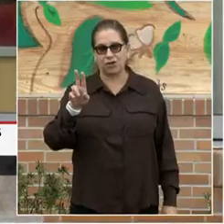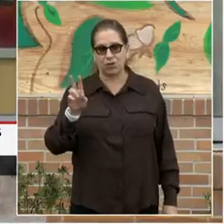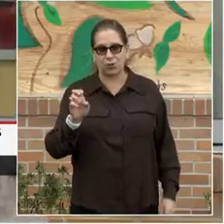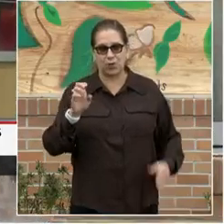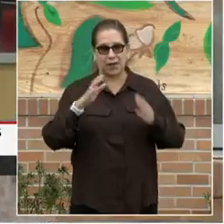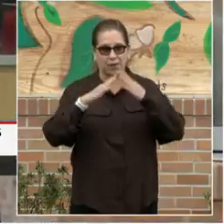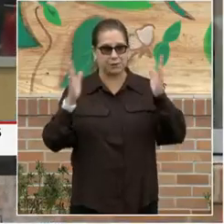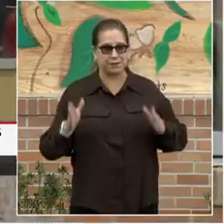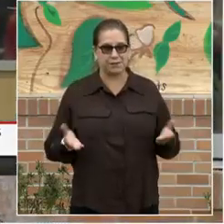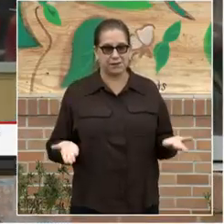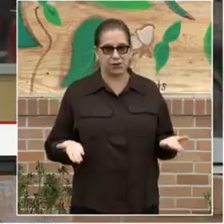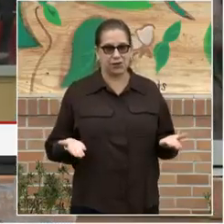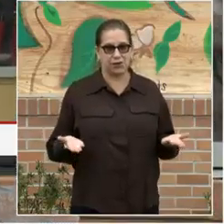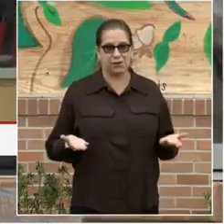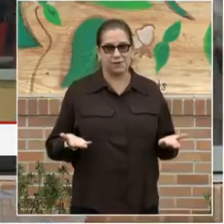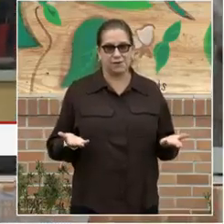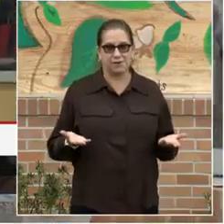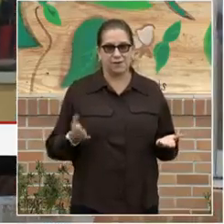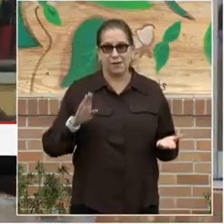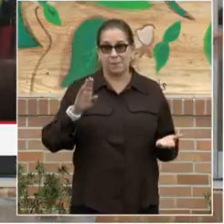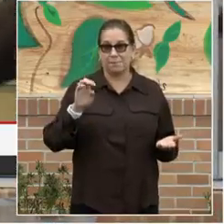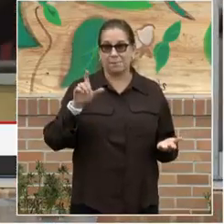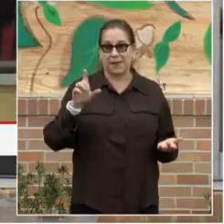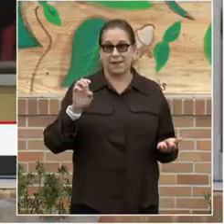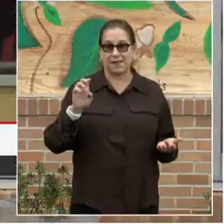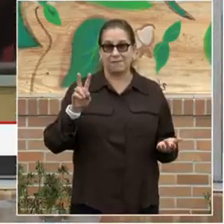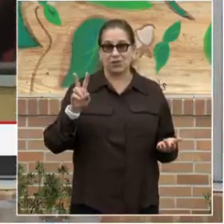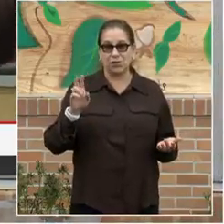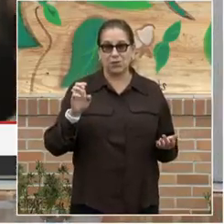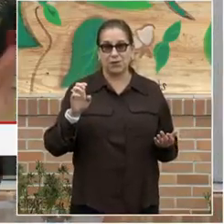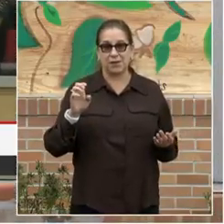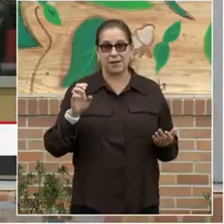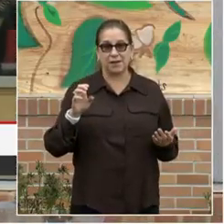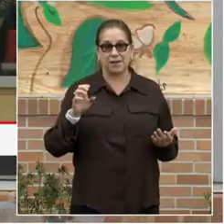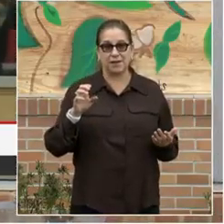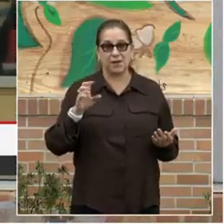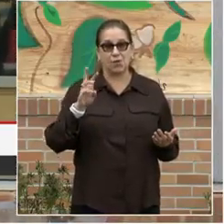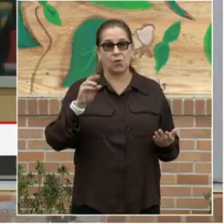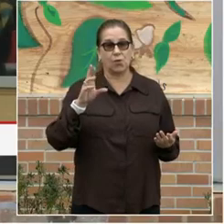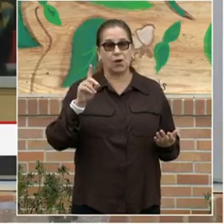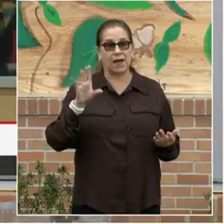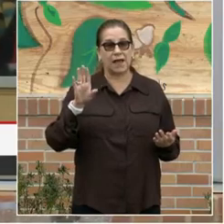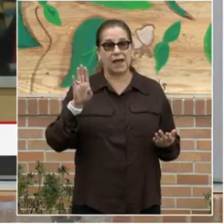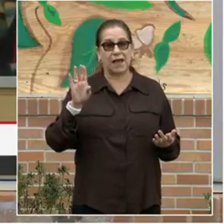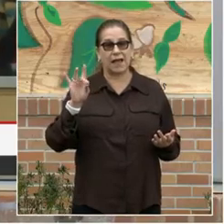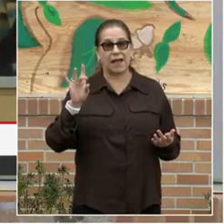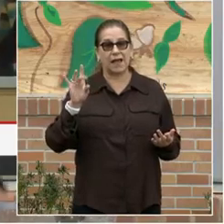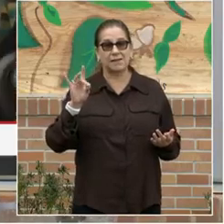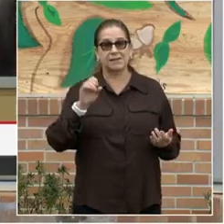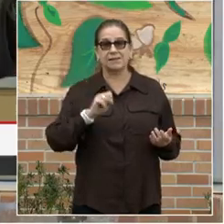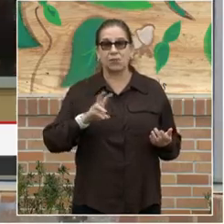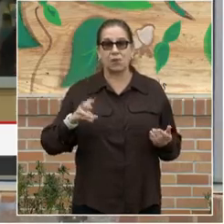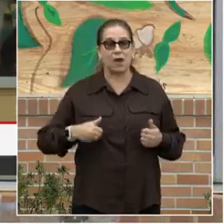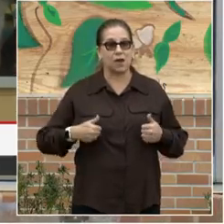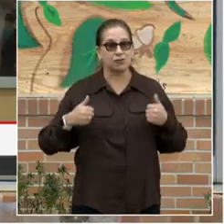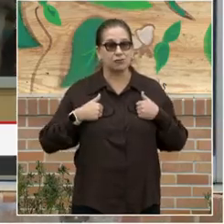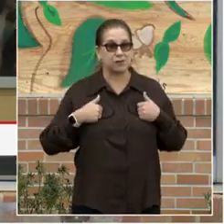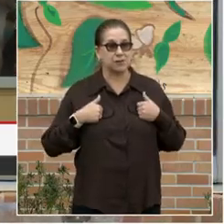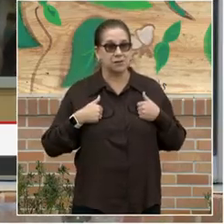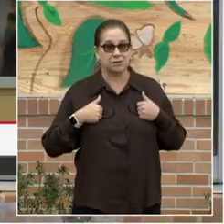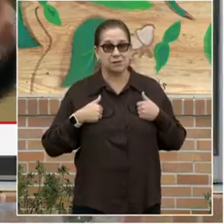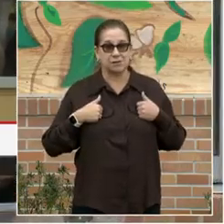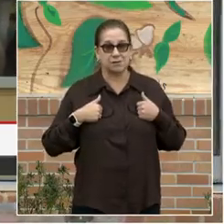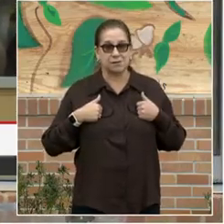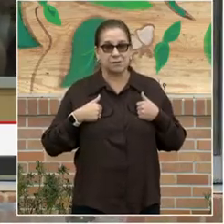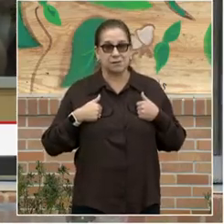Does anybody know what Bellevue means? Bellevue is any neighborhood in Ward 8 that has a southwest address, west